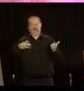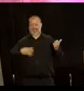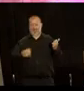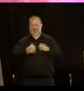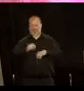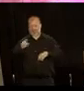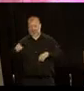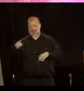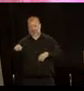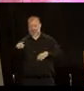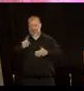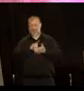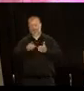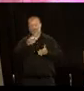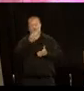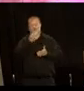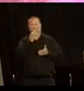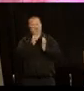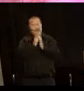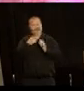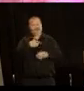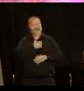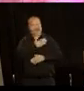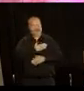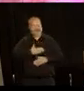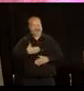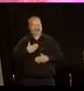with him this coming week, so please pray for us.